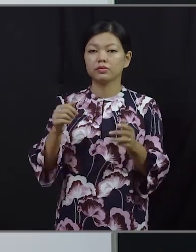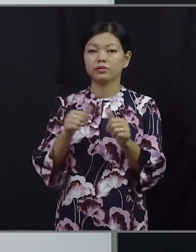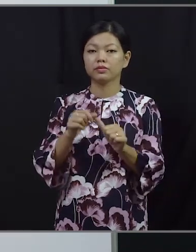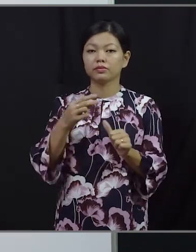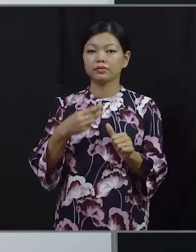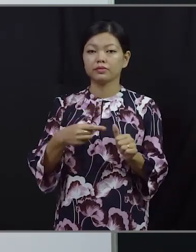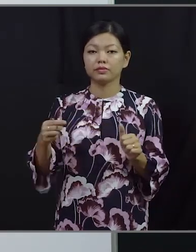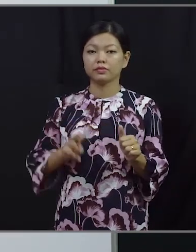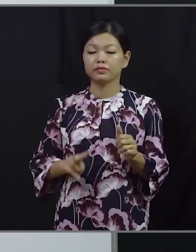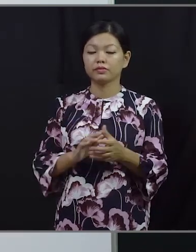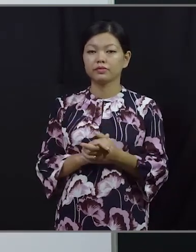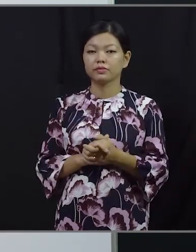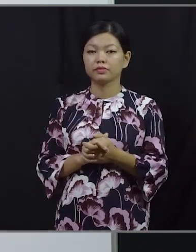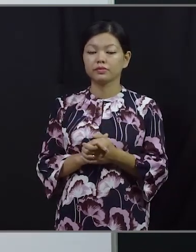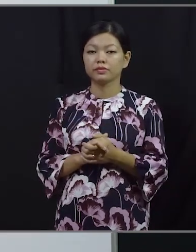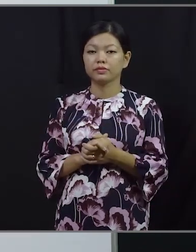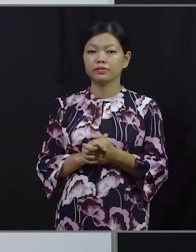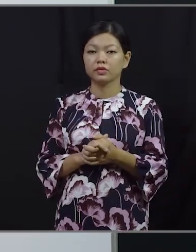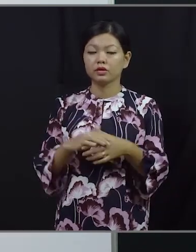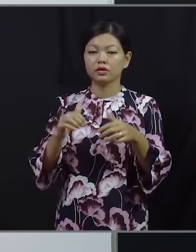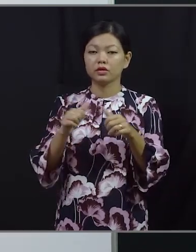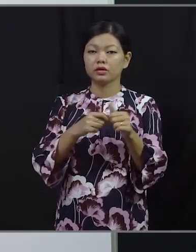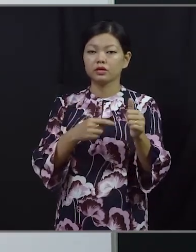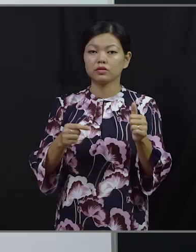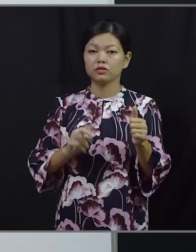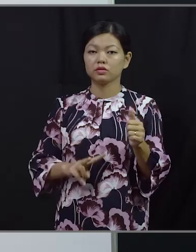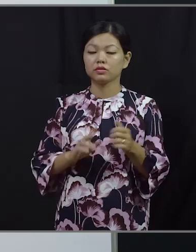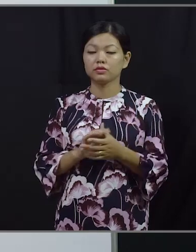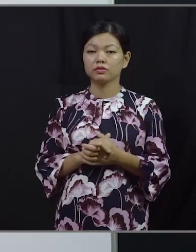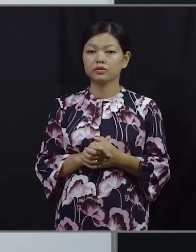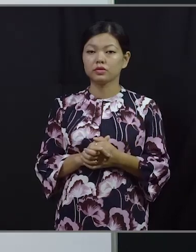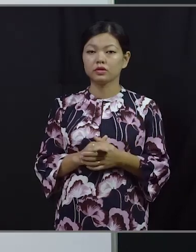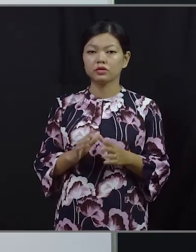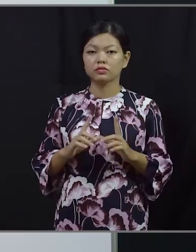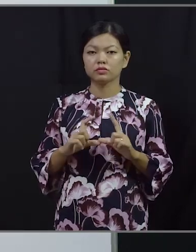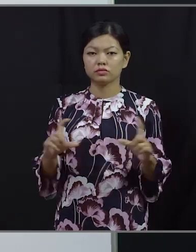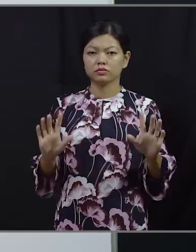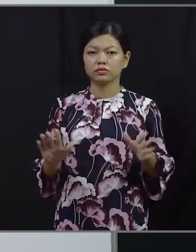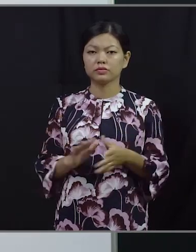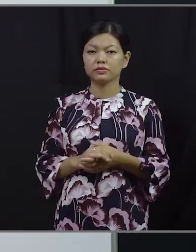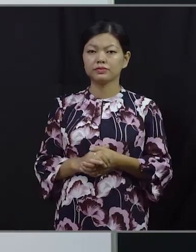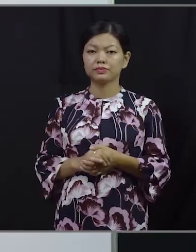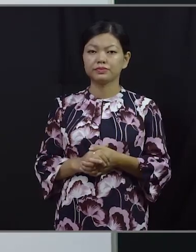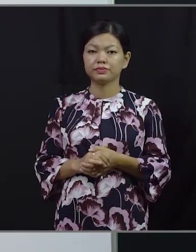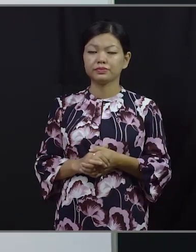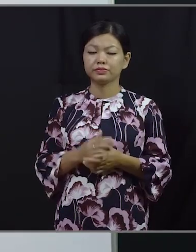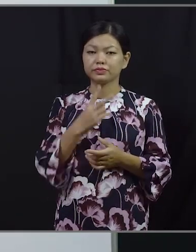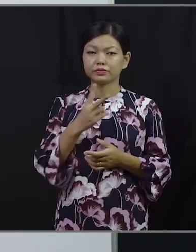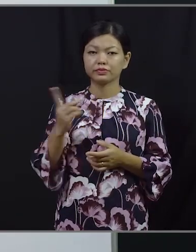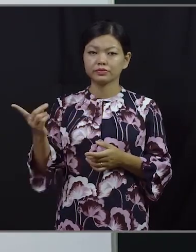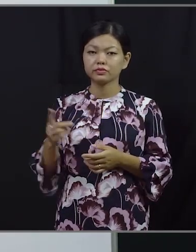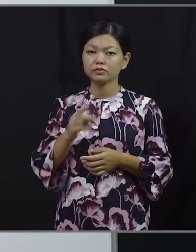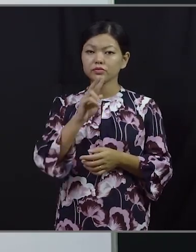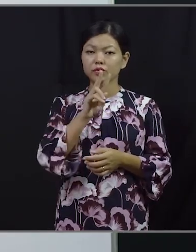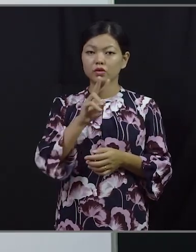the denominator part I can write a divided by 2. I think it's clear. Okay, now two, as you can see, 2